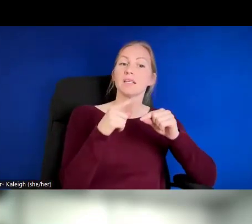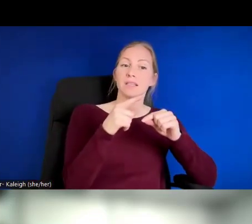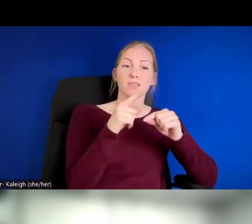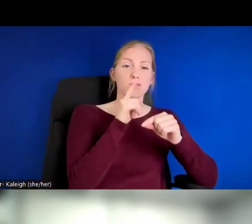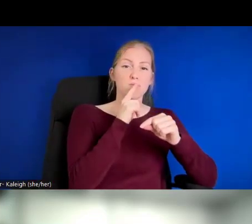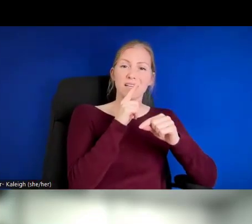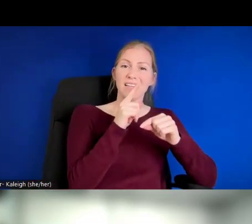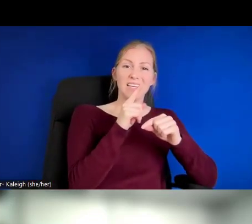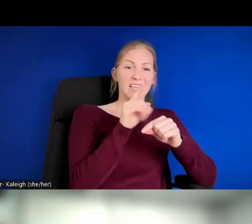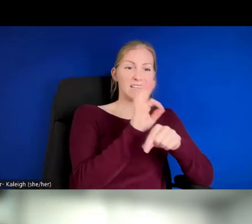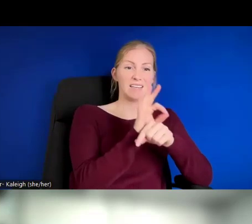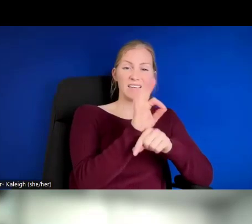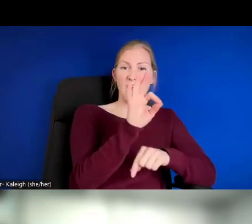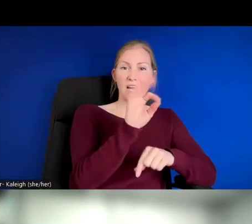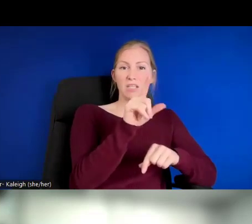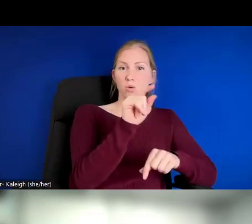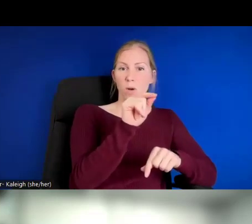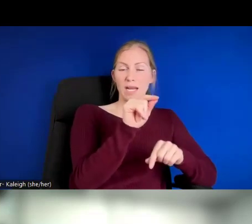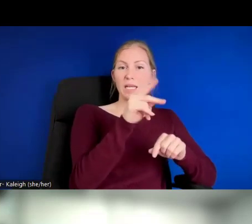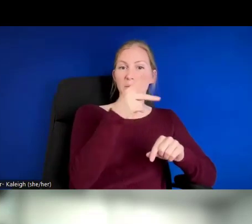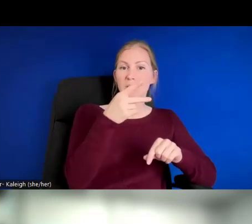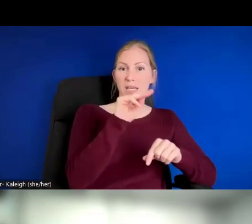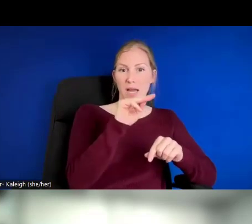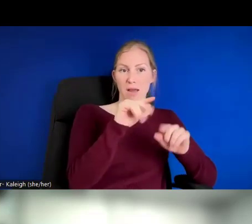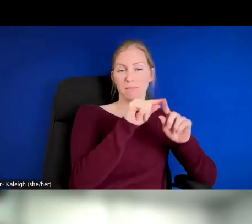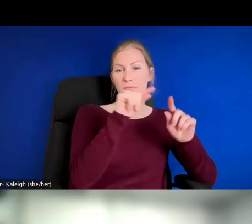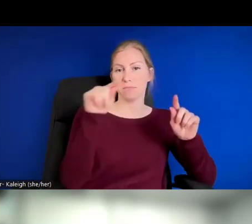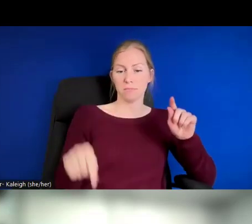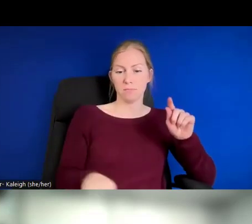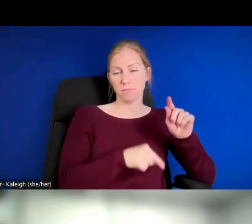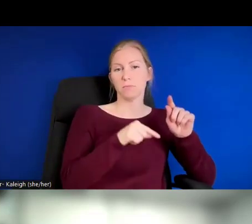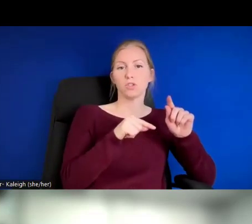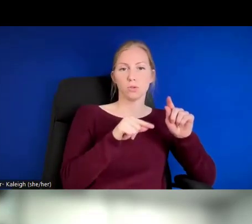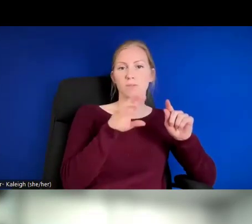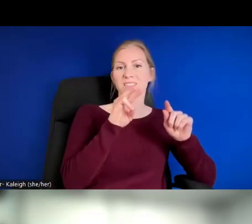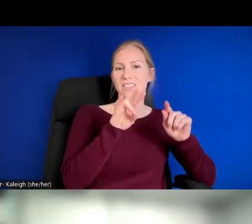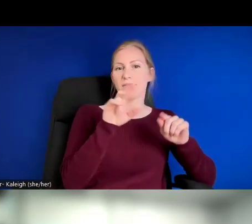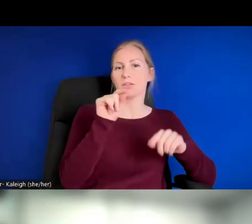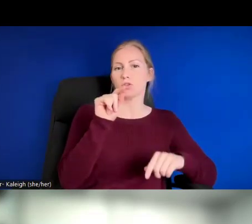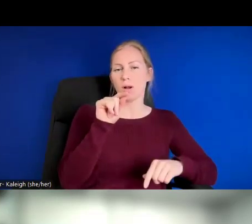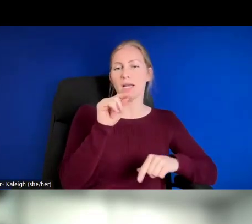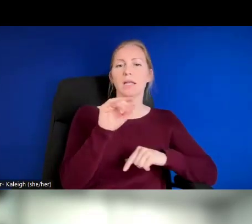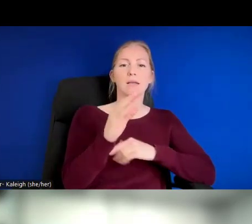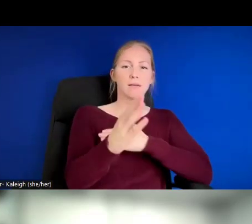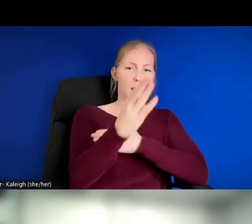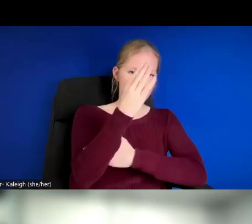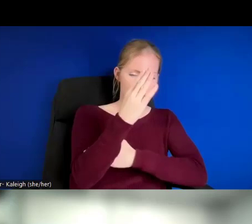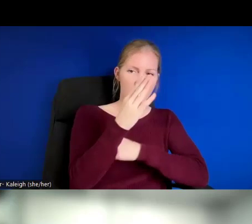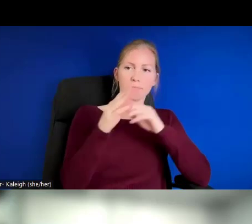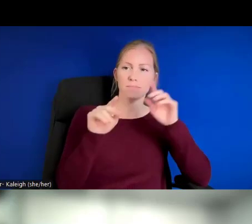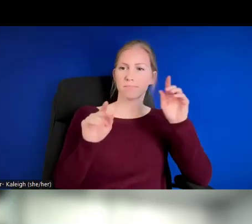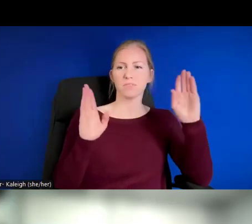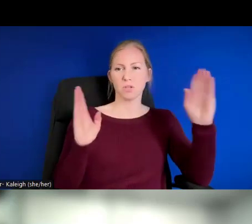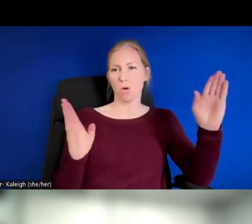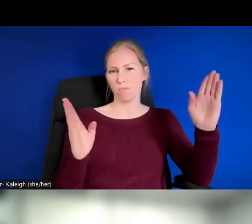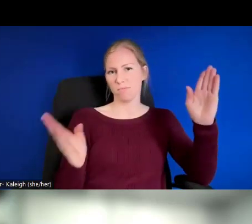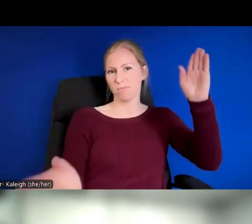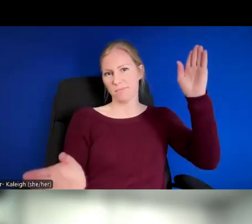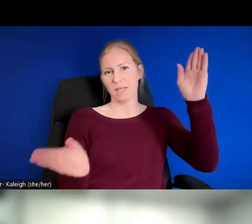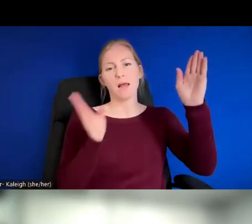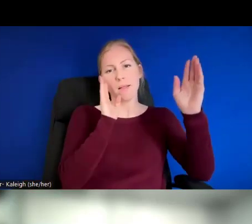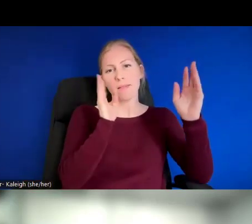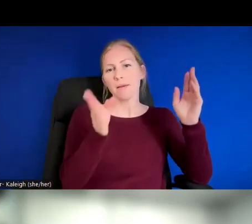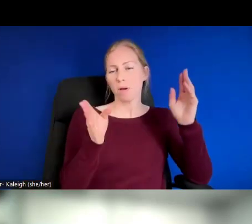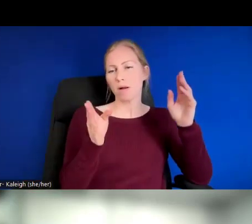from 9:20 p.m. to 7:20 a.m. This takes place regardless of behavior, treatment compliance,